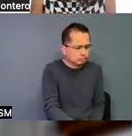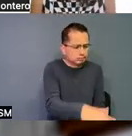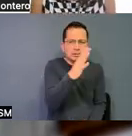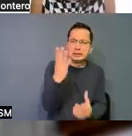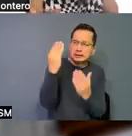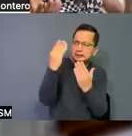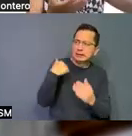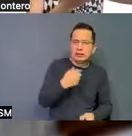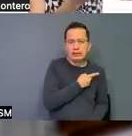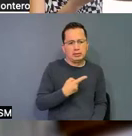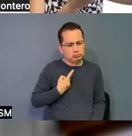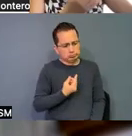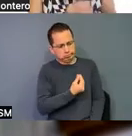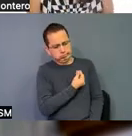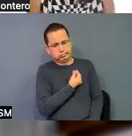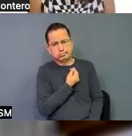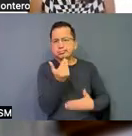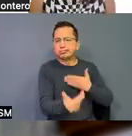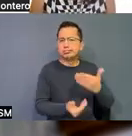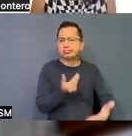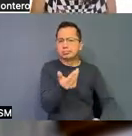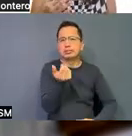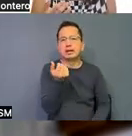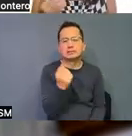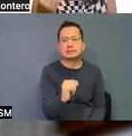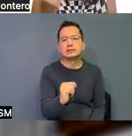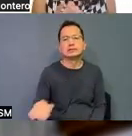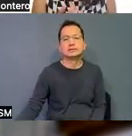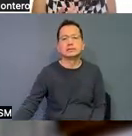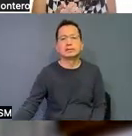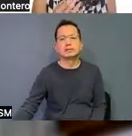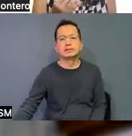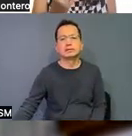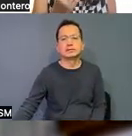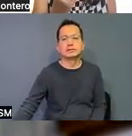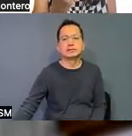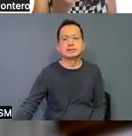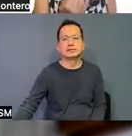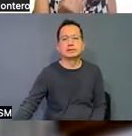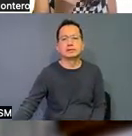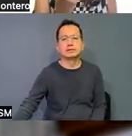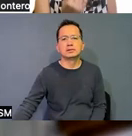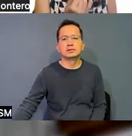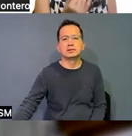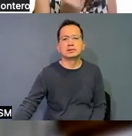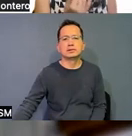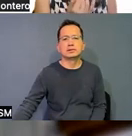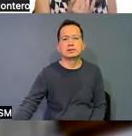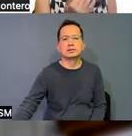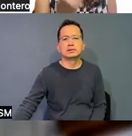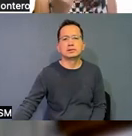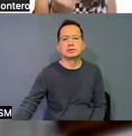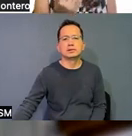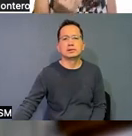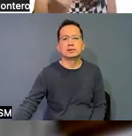being able to survive alone in the wilderness. So that is why we feel that when we have relational